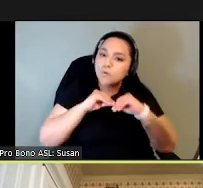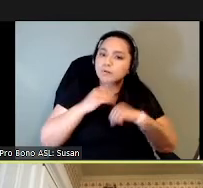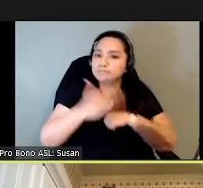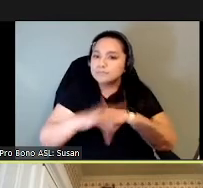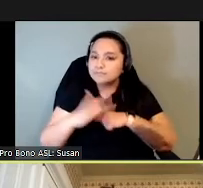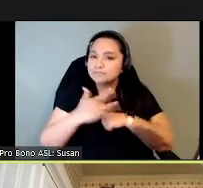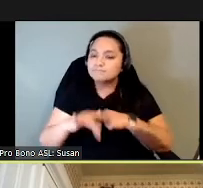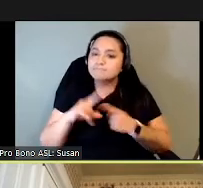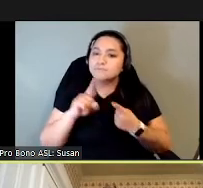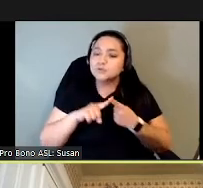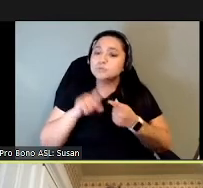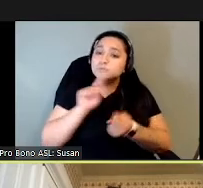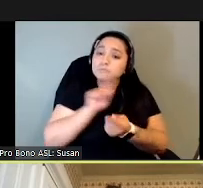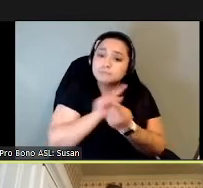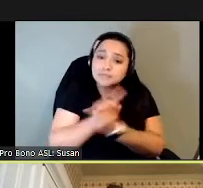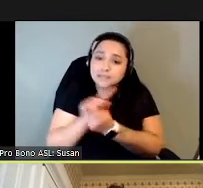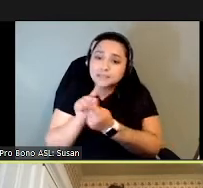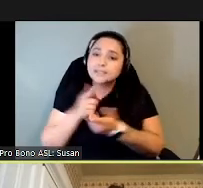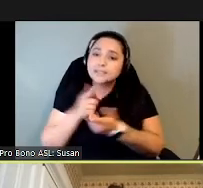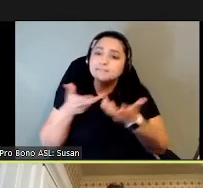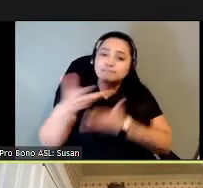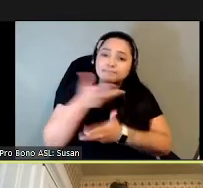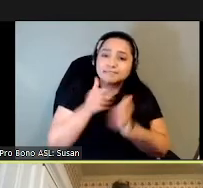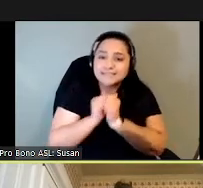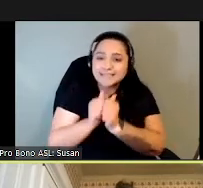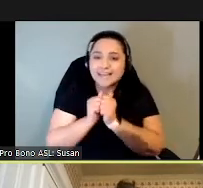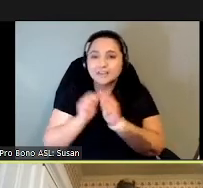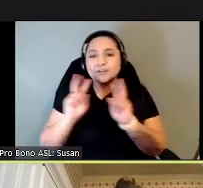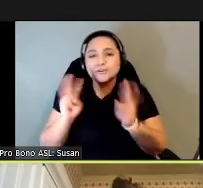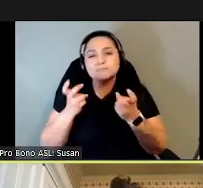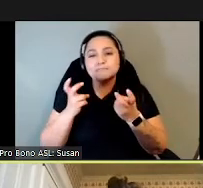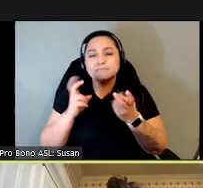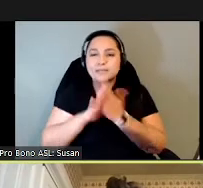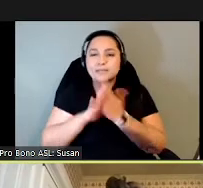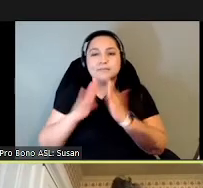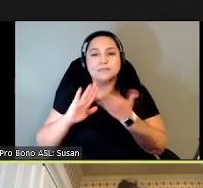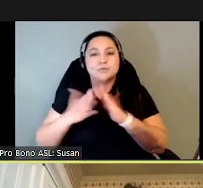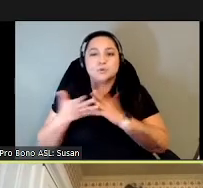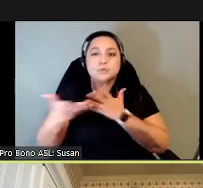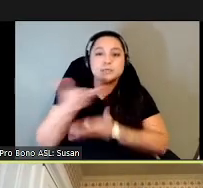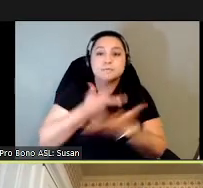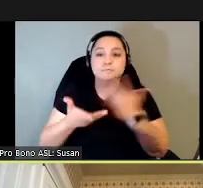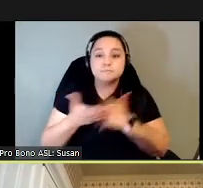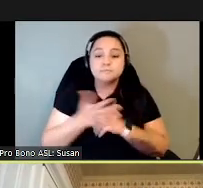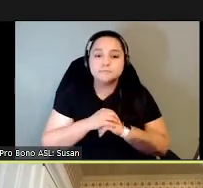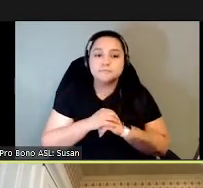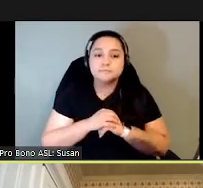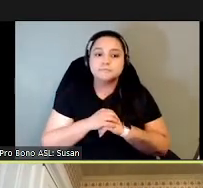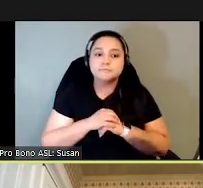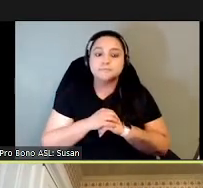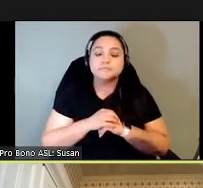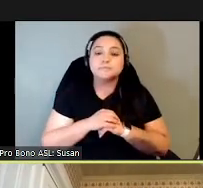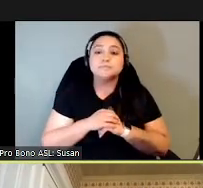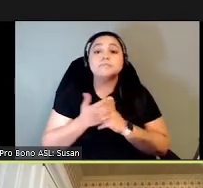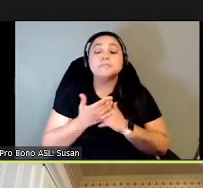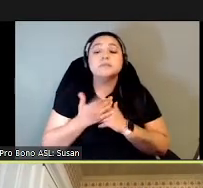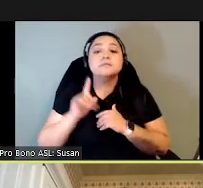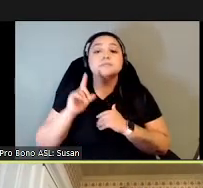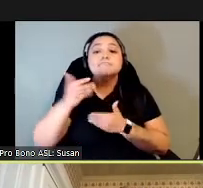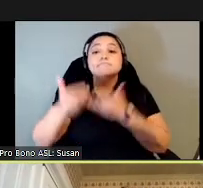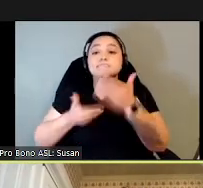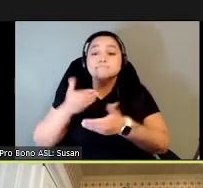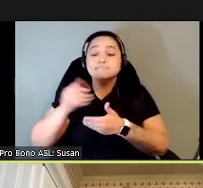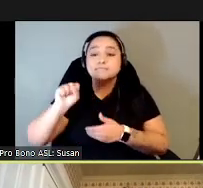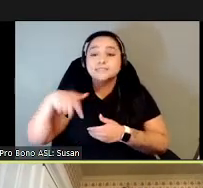to socialize, and to be in community. So in September and October